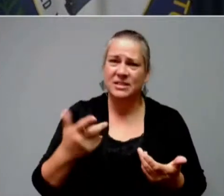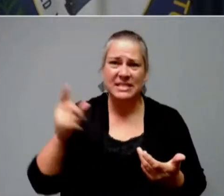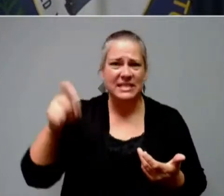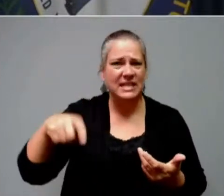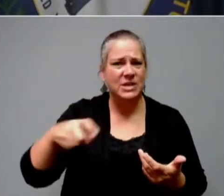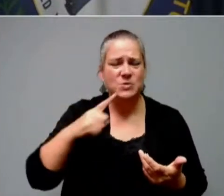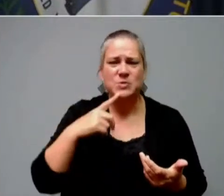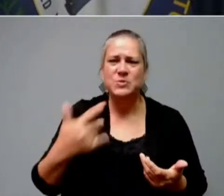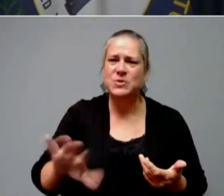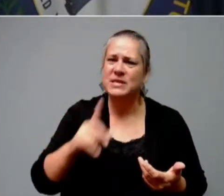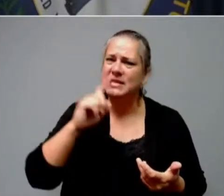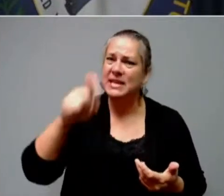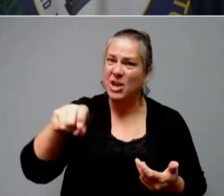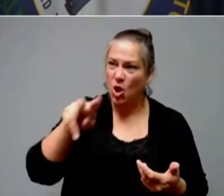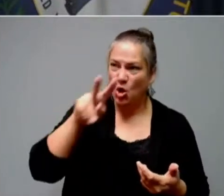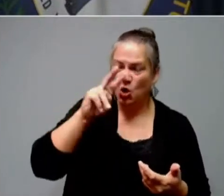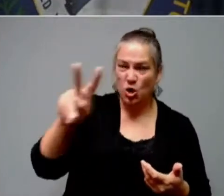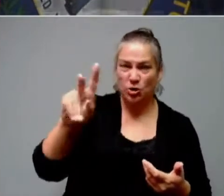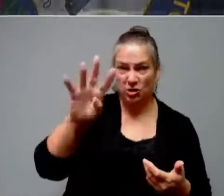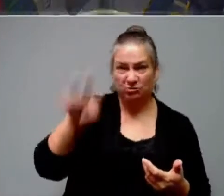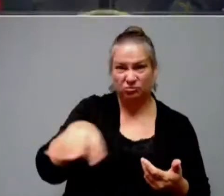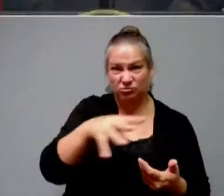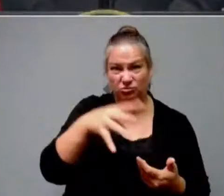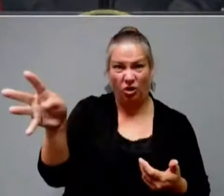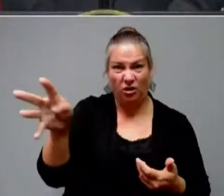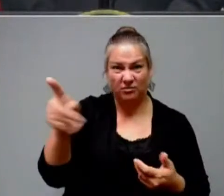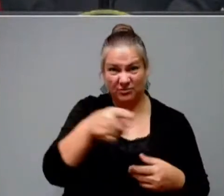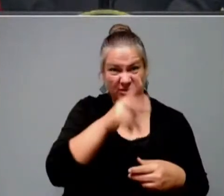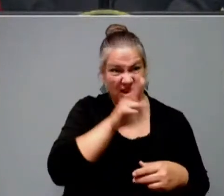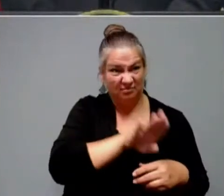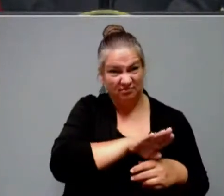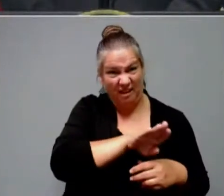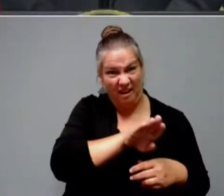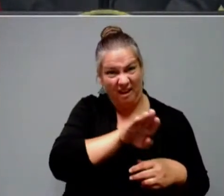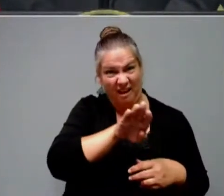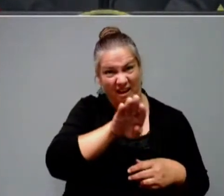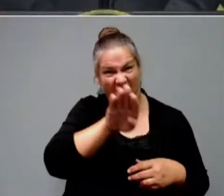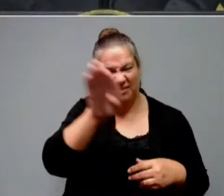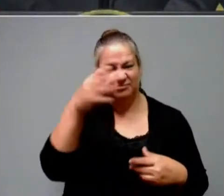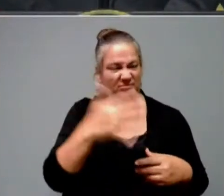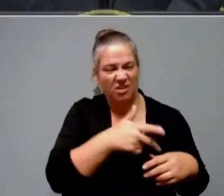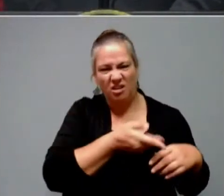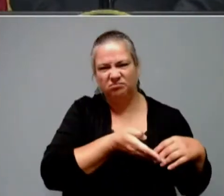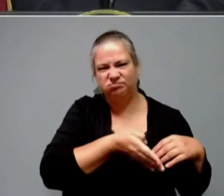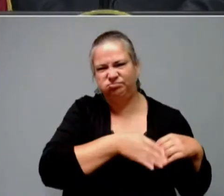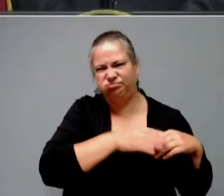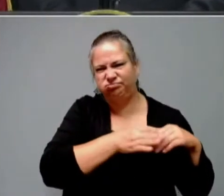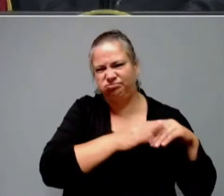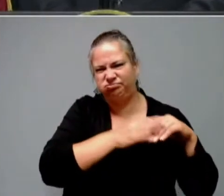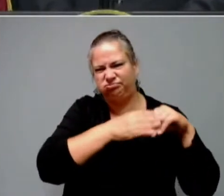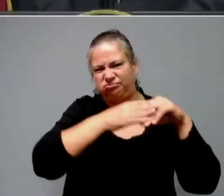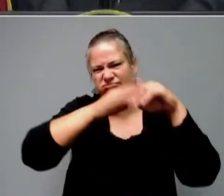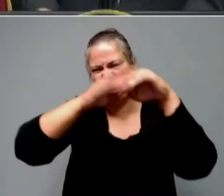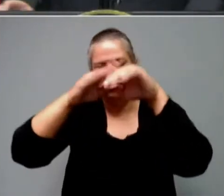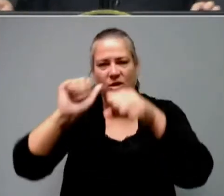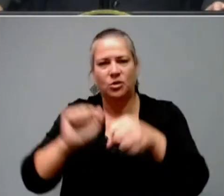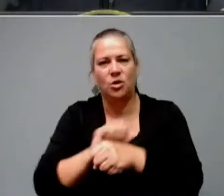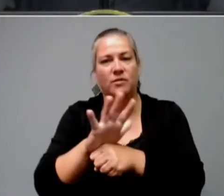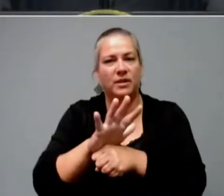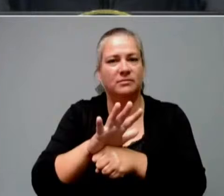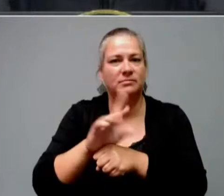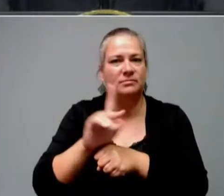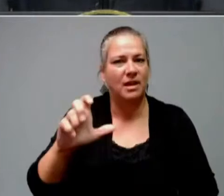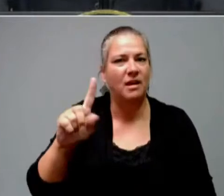chart, the Delta variant continues to burn through our population here in Kentucky with the